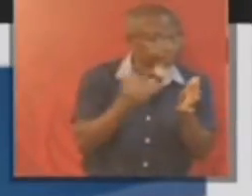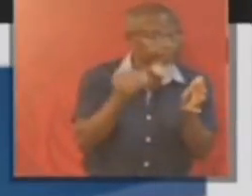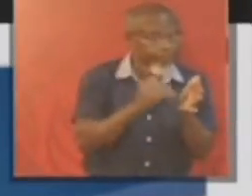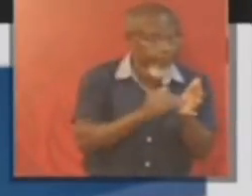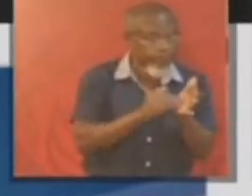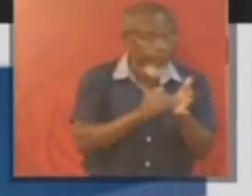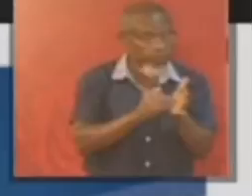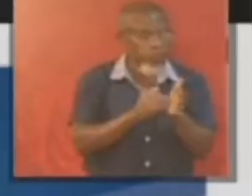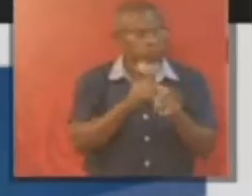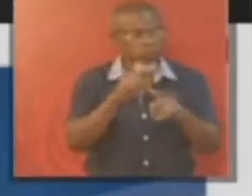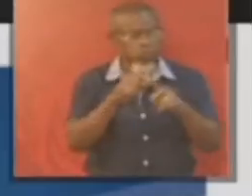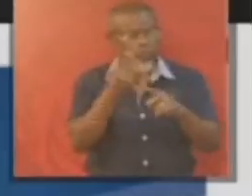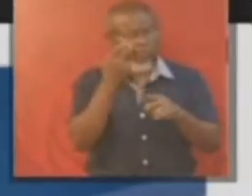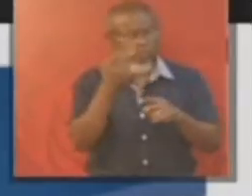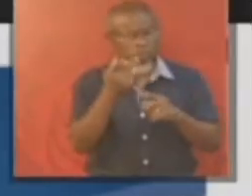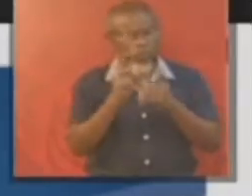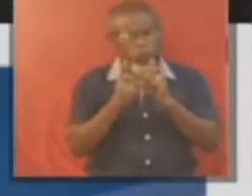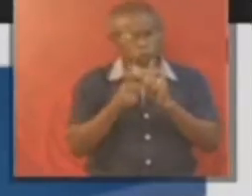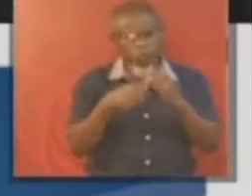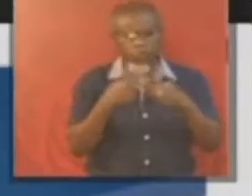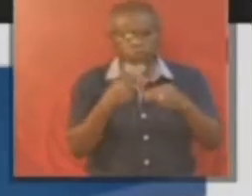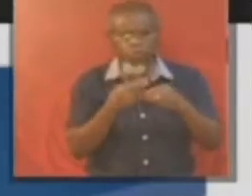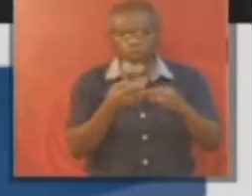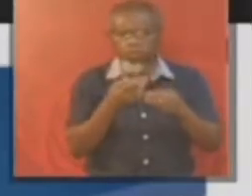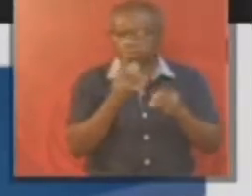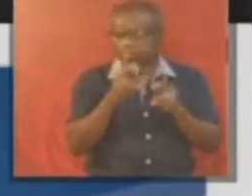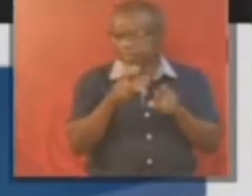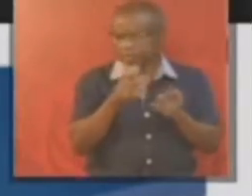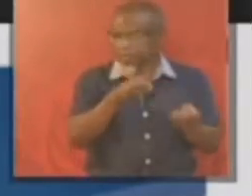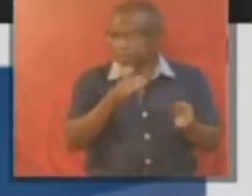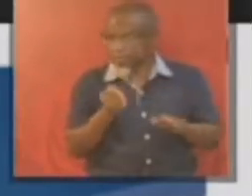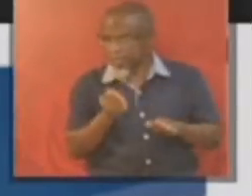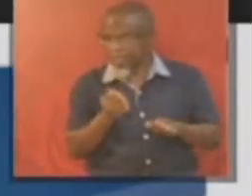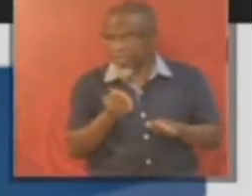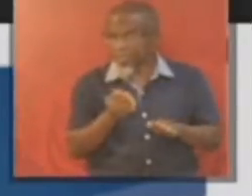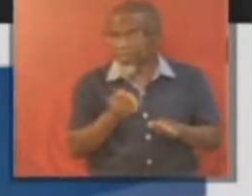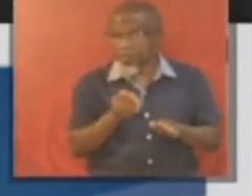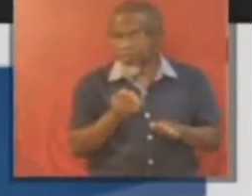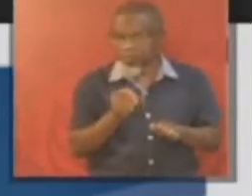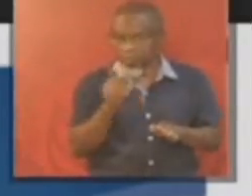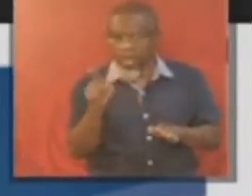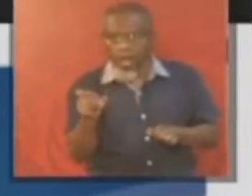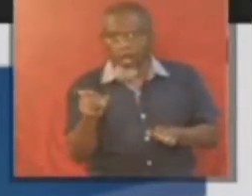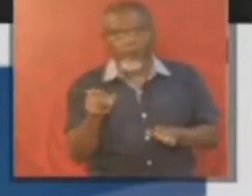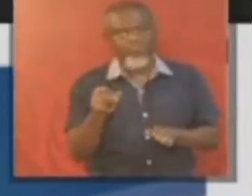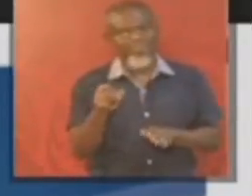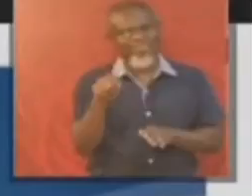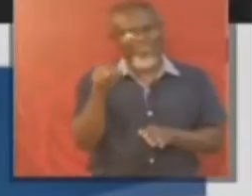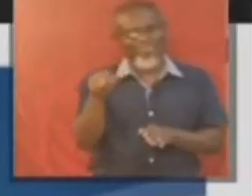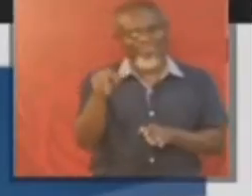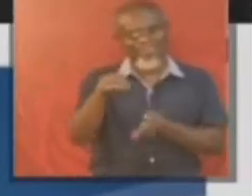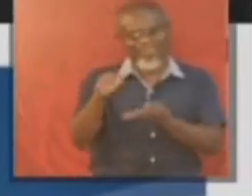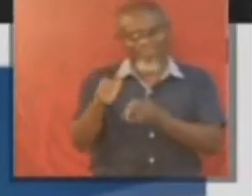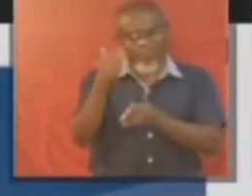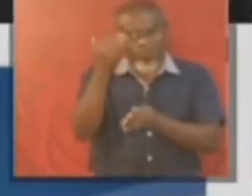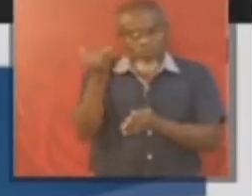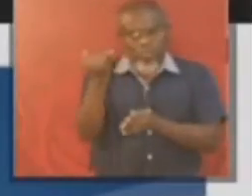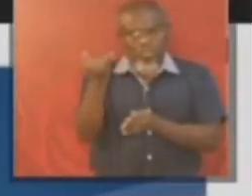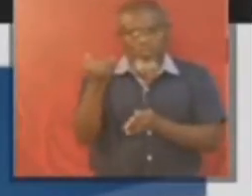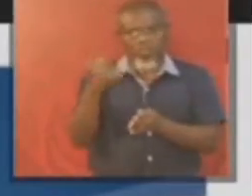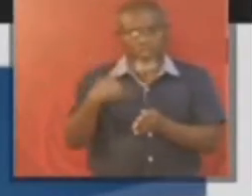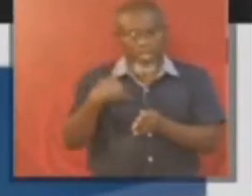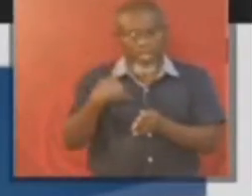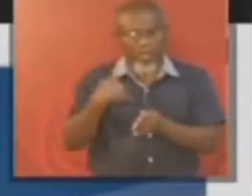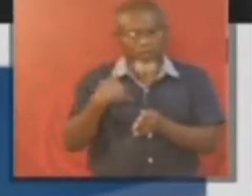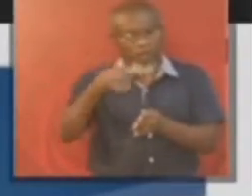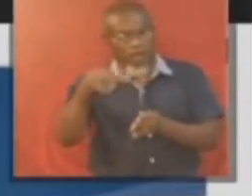daily mortality updates, they are always quoted that having this person died from, has more than one